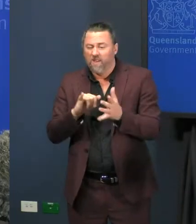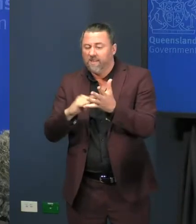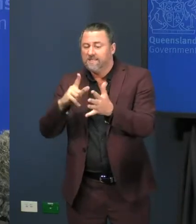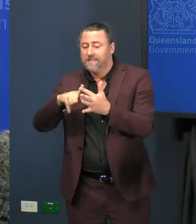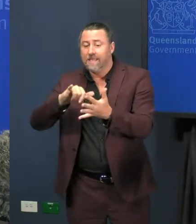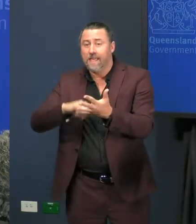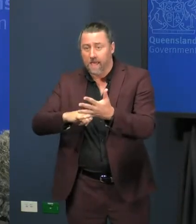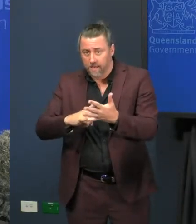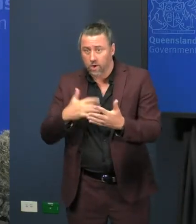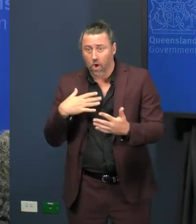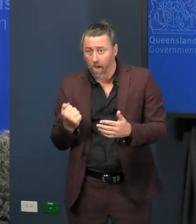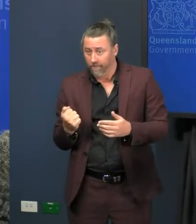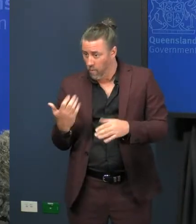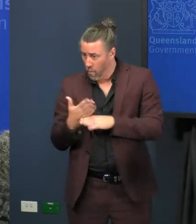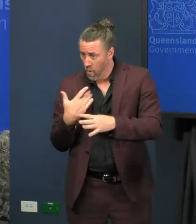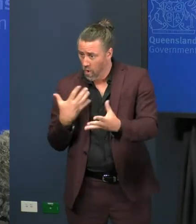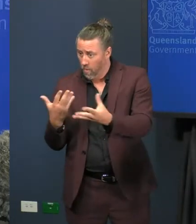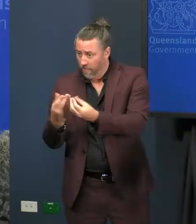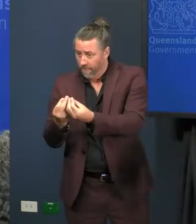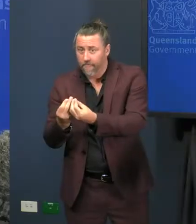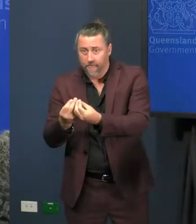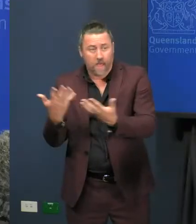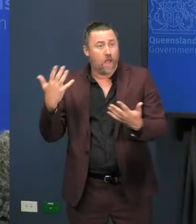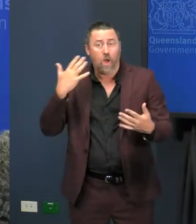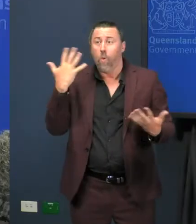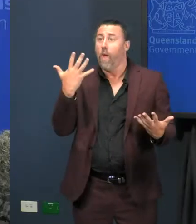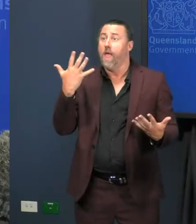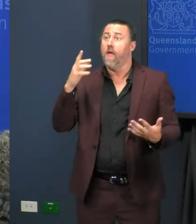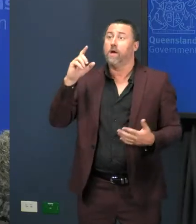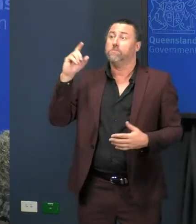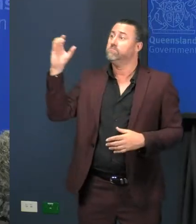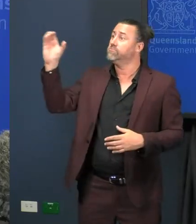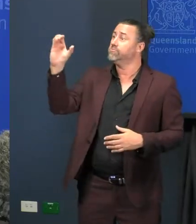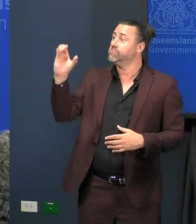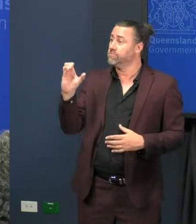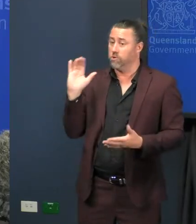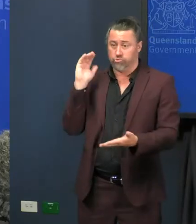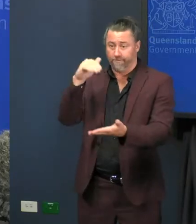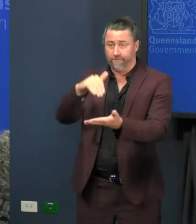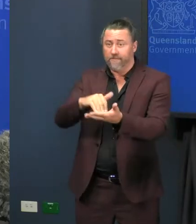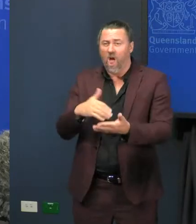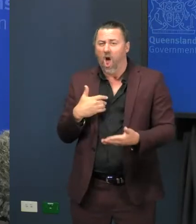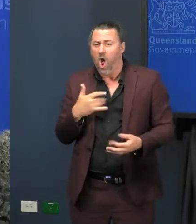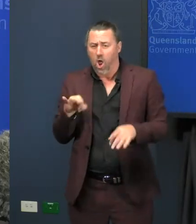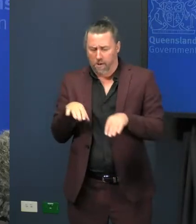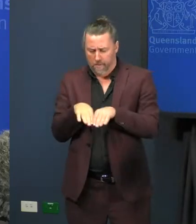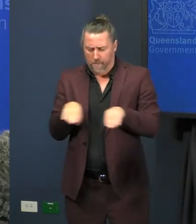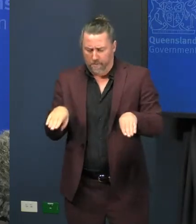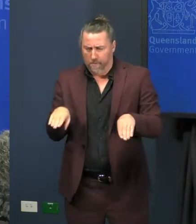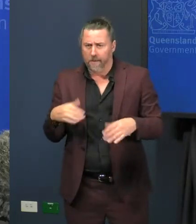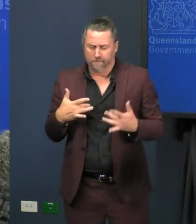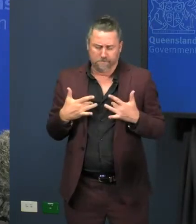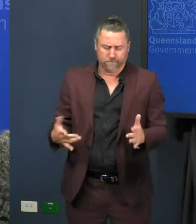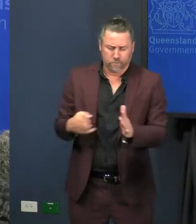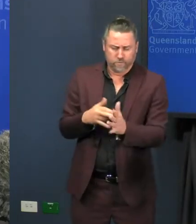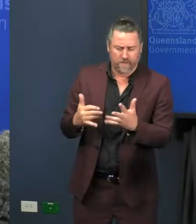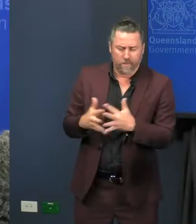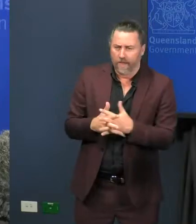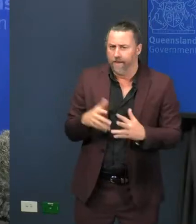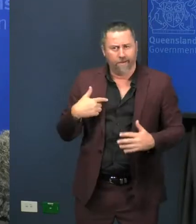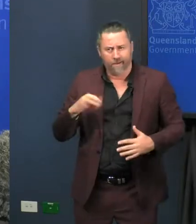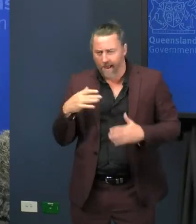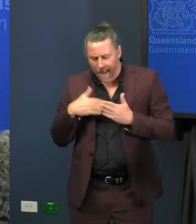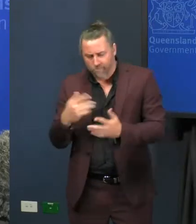harmonise our planning and make sure that regardless of where the border sits between Queensland and New South Wales, both states can be ready to respond to the